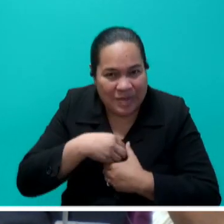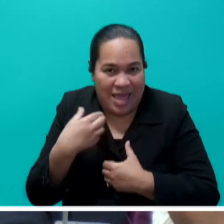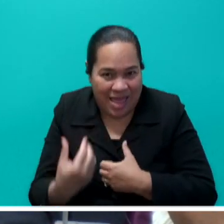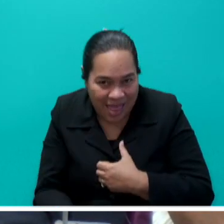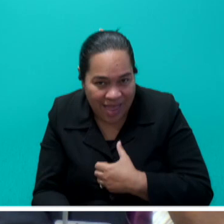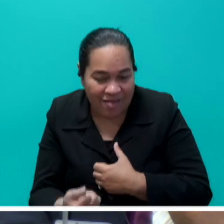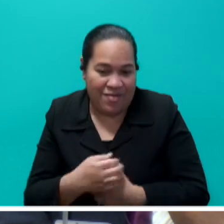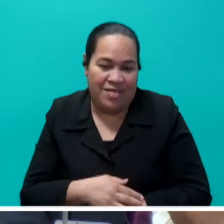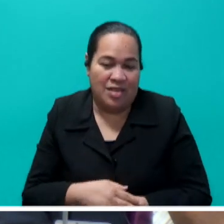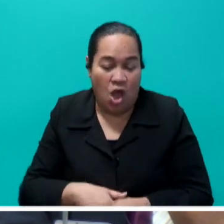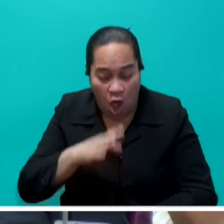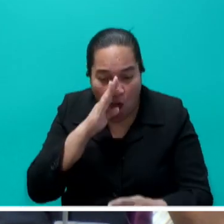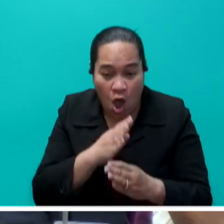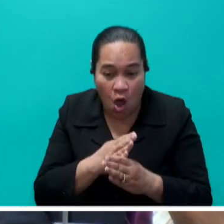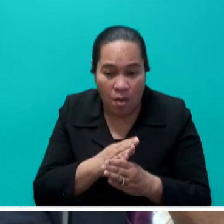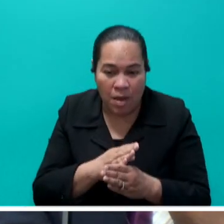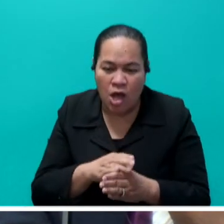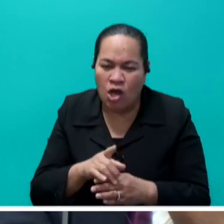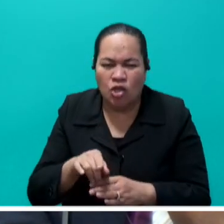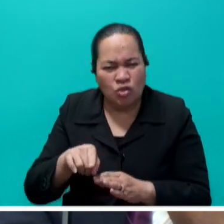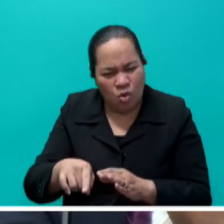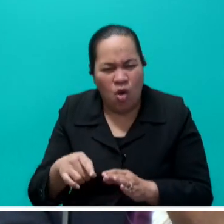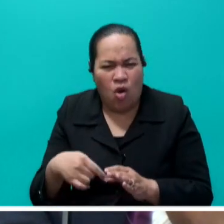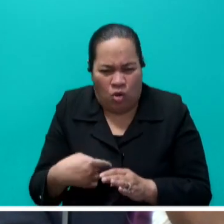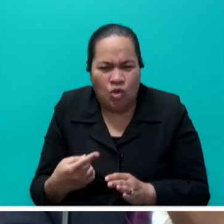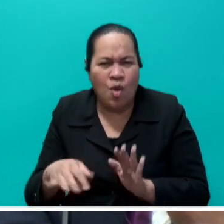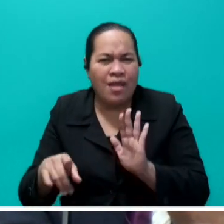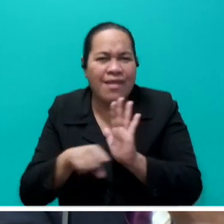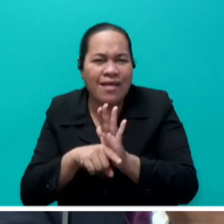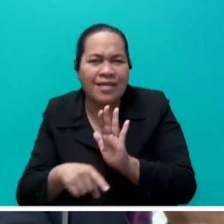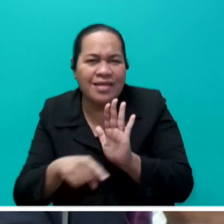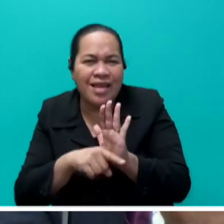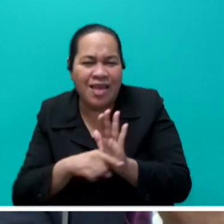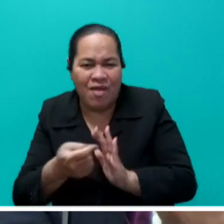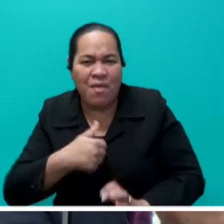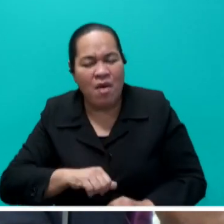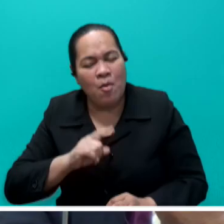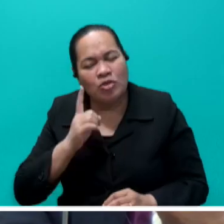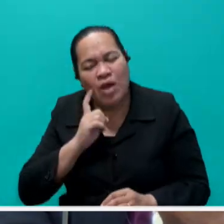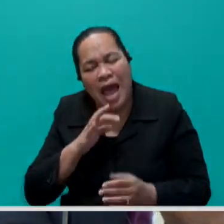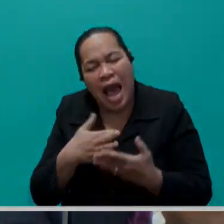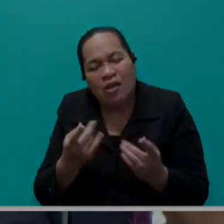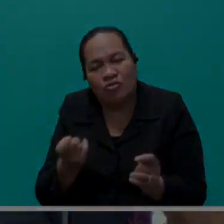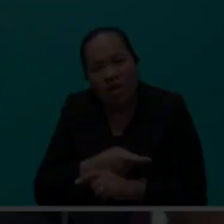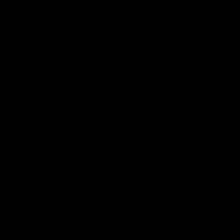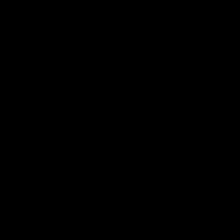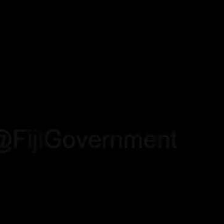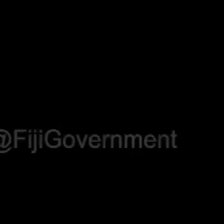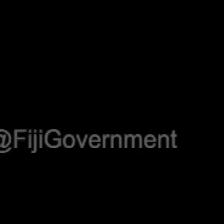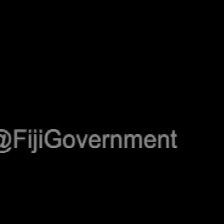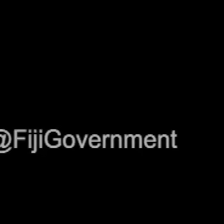ultimately, with the hope to breaking the cycle of negative behaviors and offering them a brighter future. Thank you, Honourable Speaker.